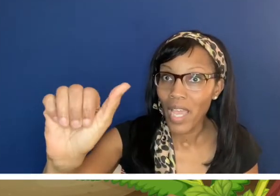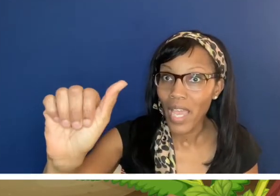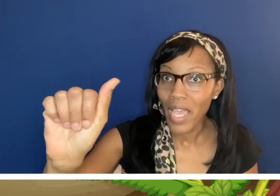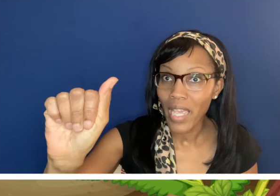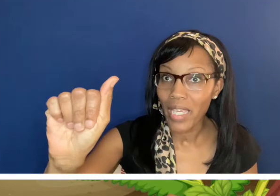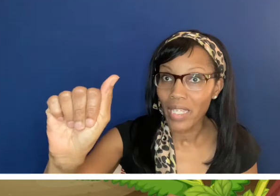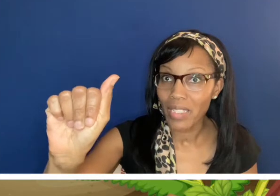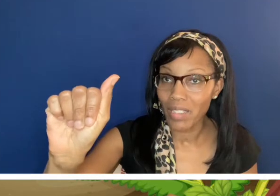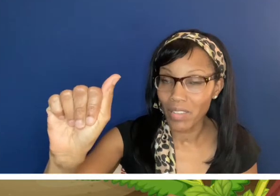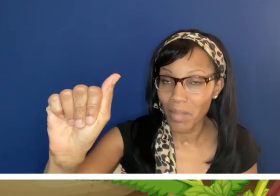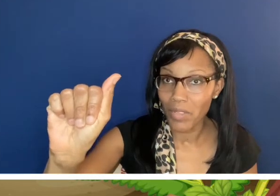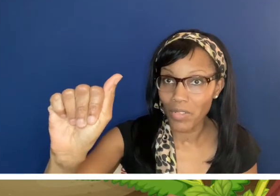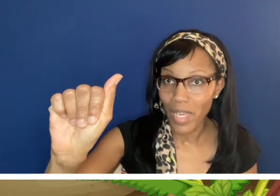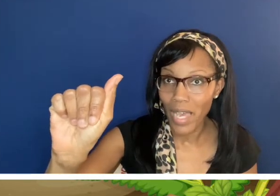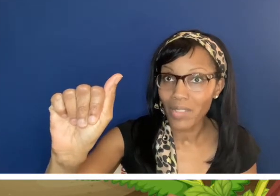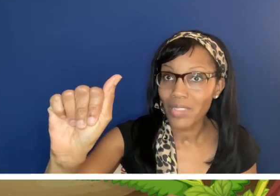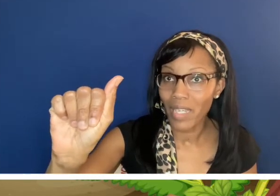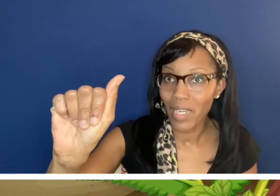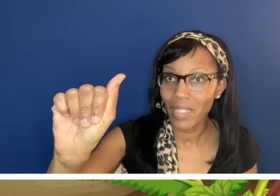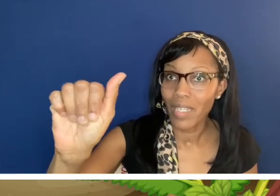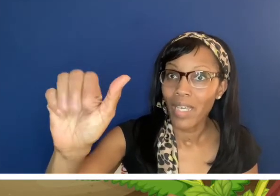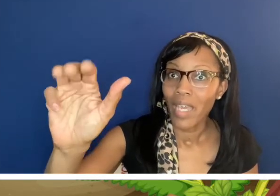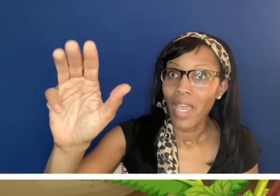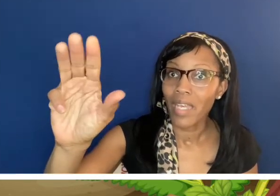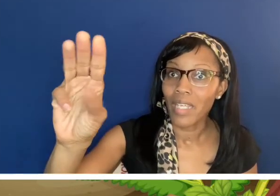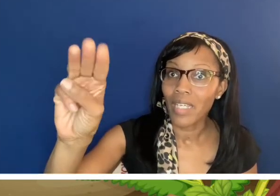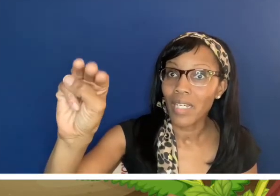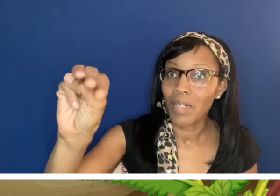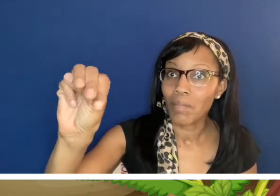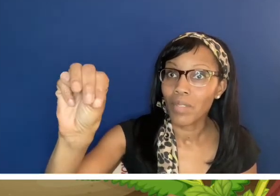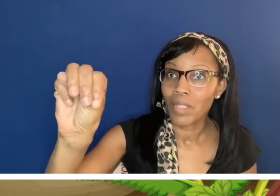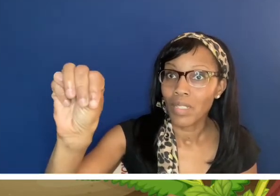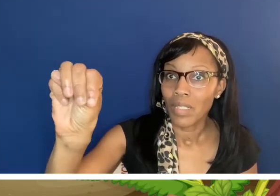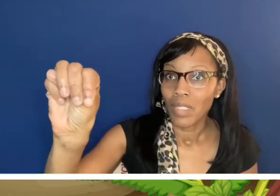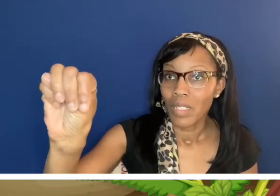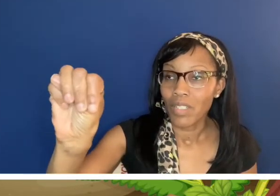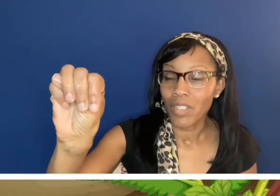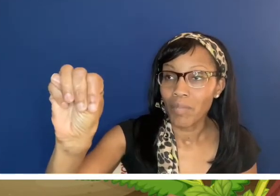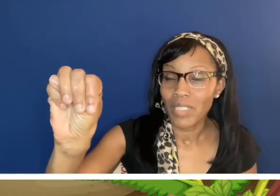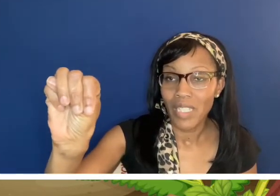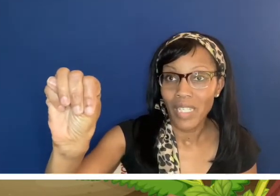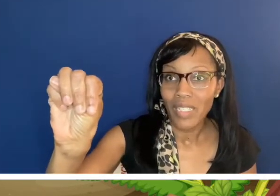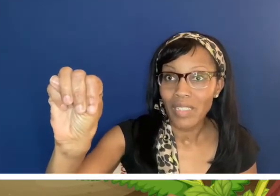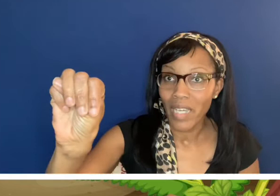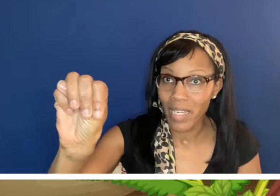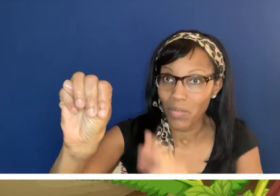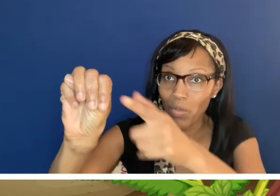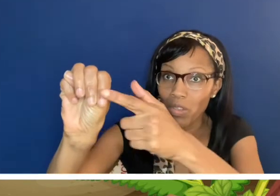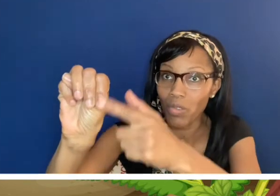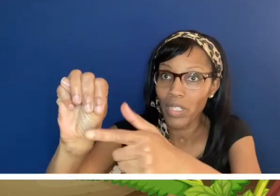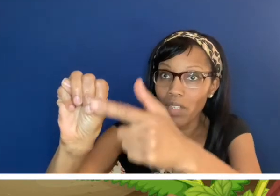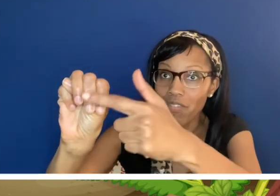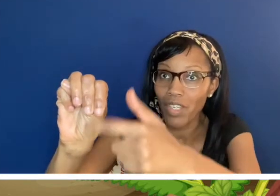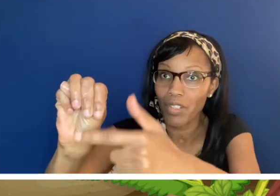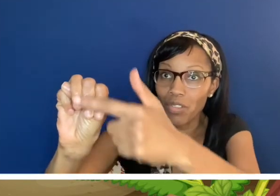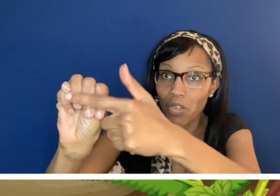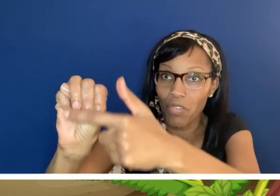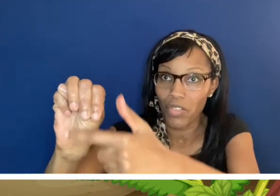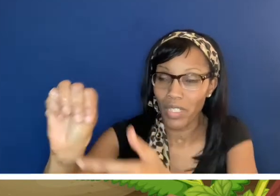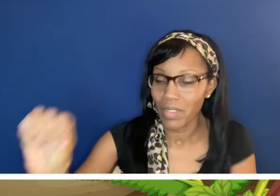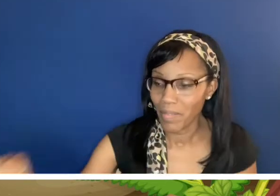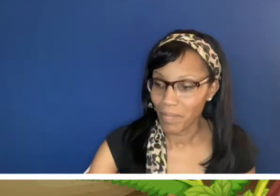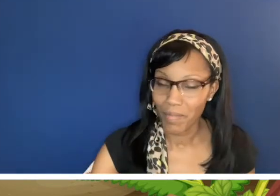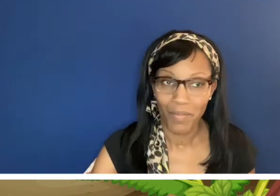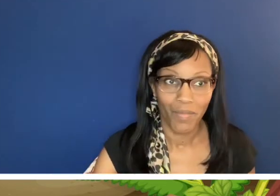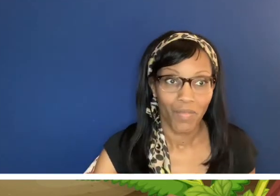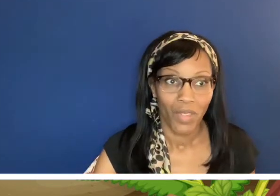letter A, the thumb is on the outside, and M, the thumb is in the inside with 3 fingers over